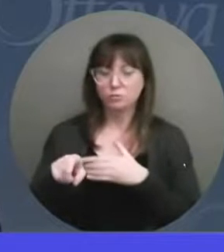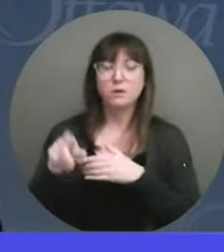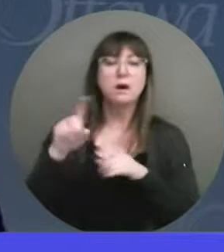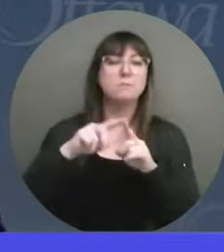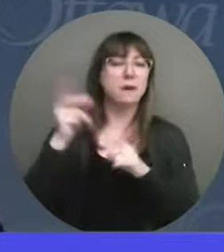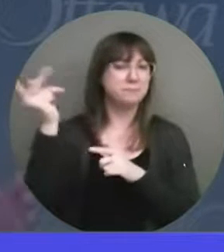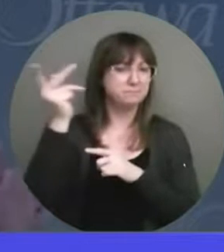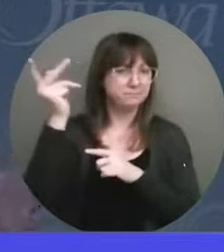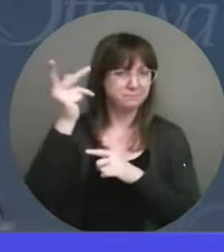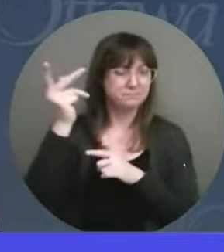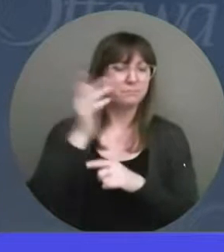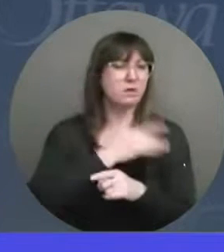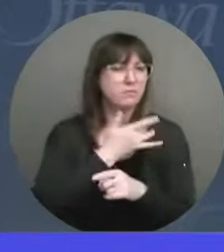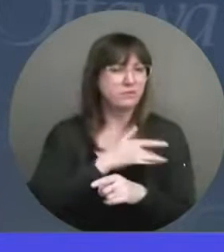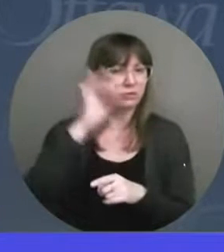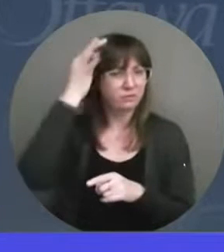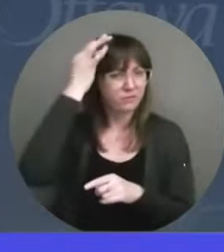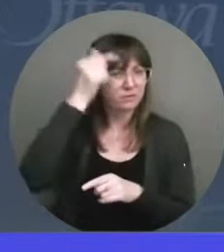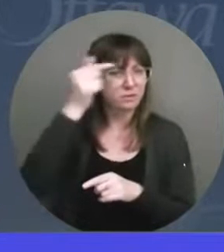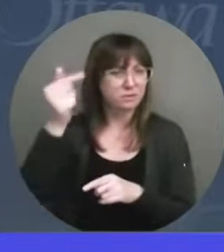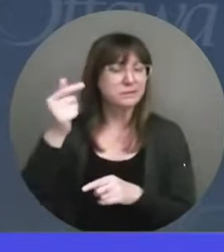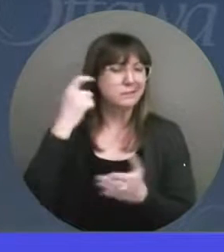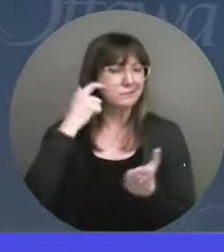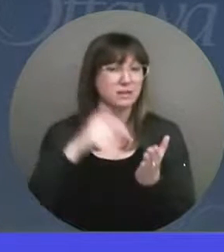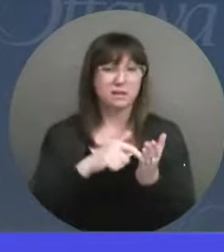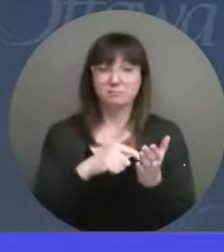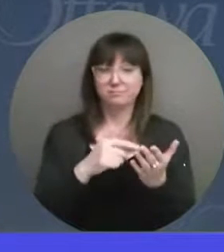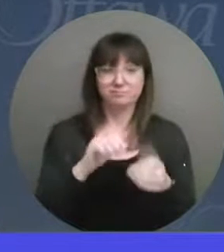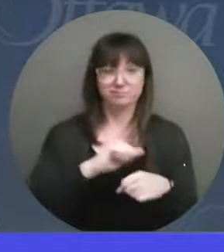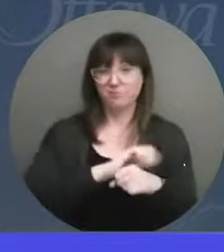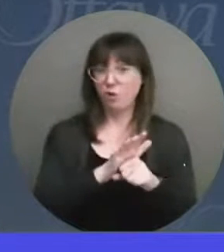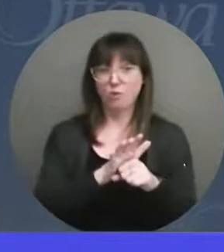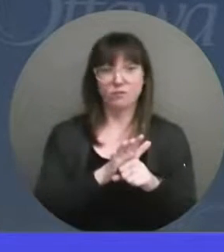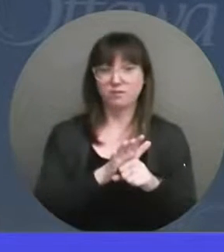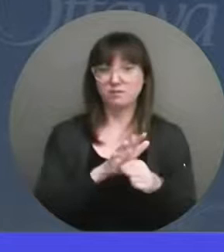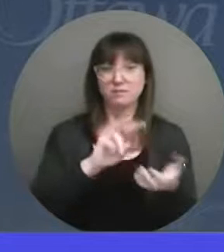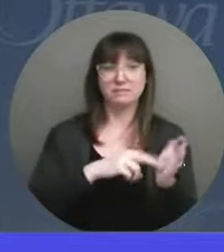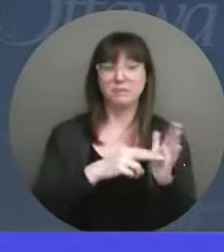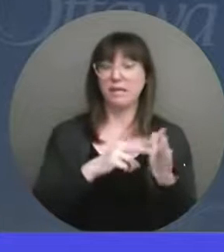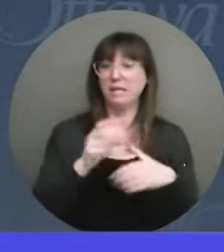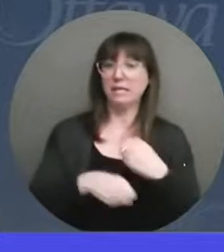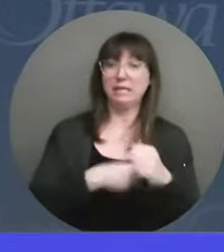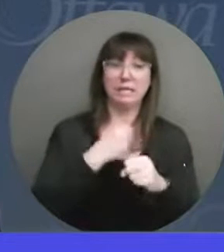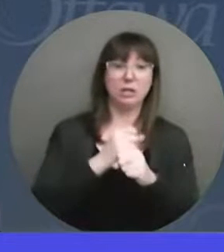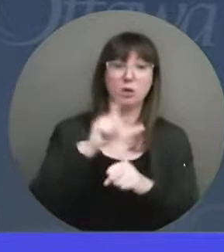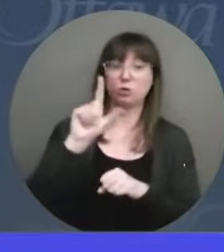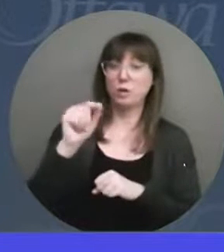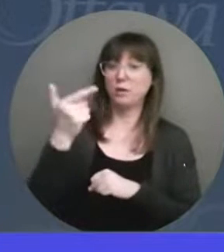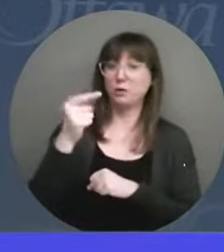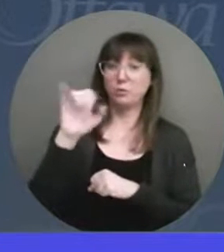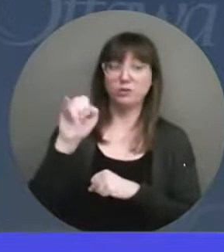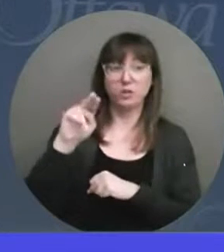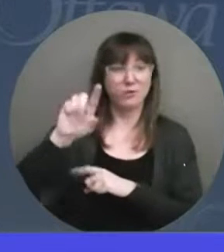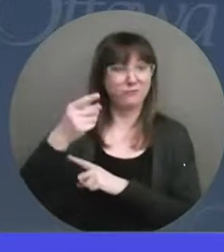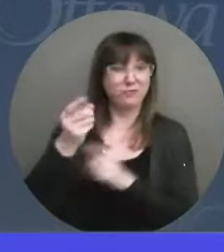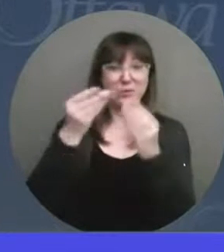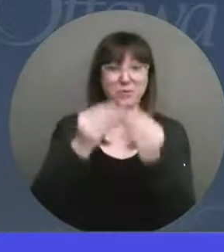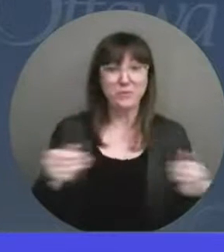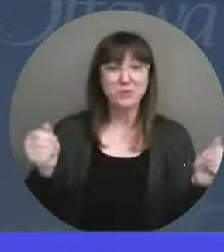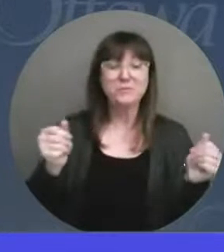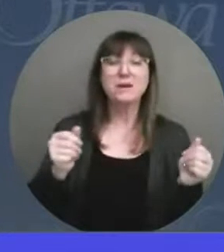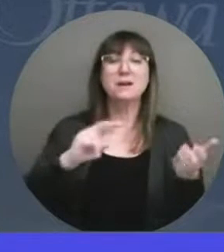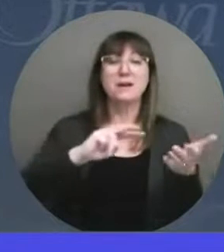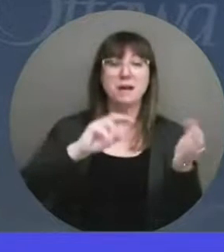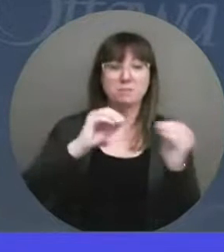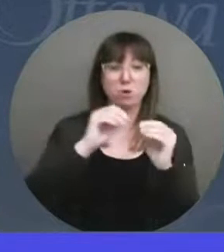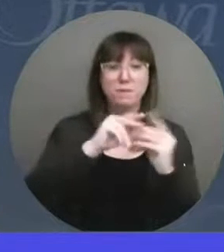the virus is not going to magically disappear on January 1st, nor will our ridership go up magically on